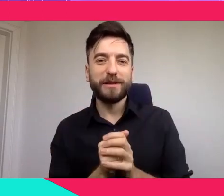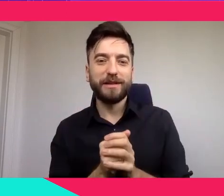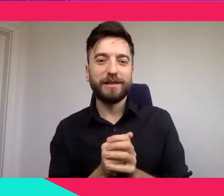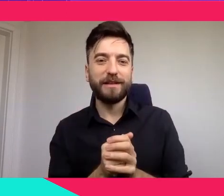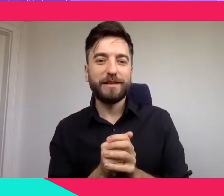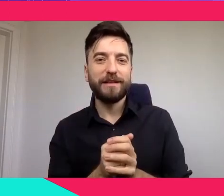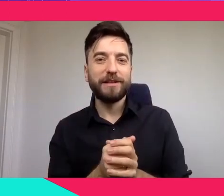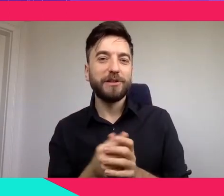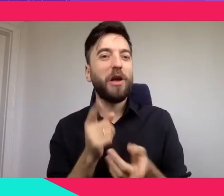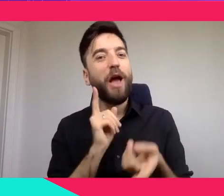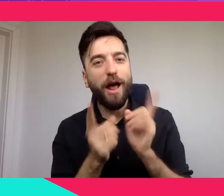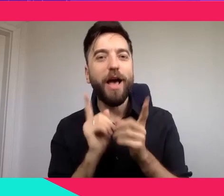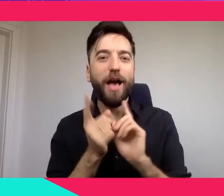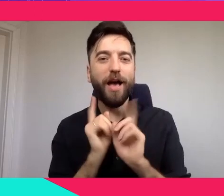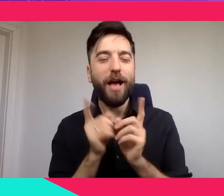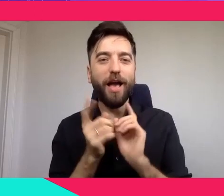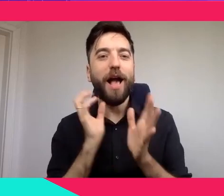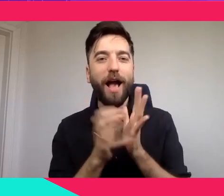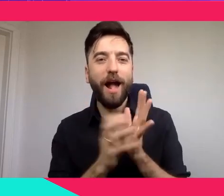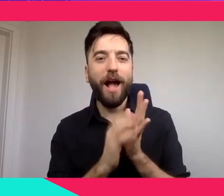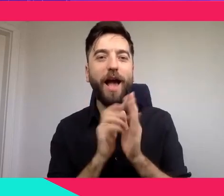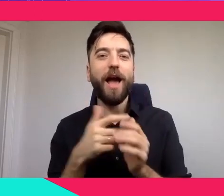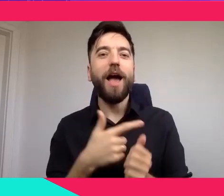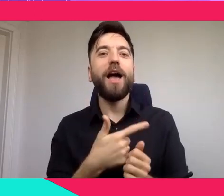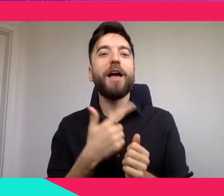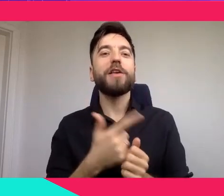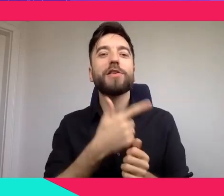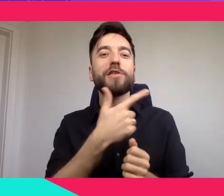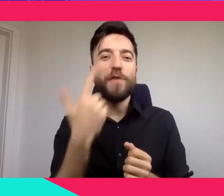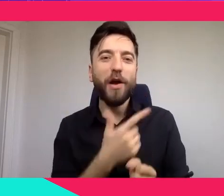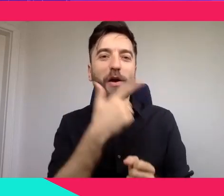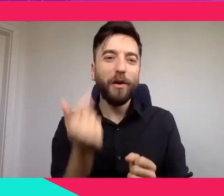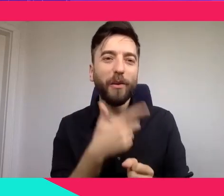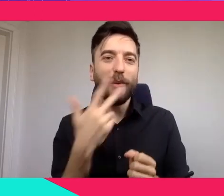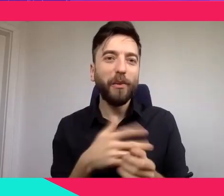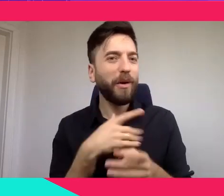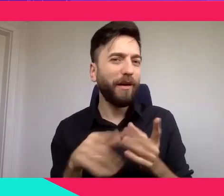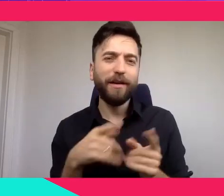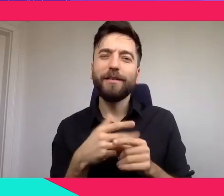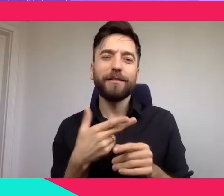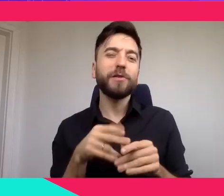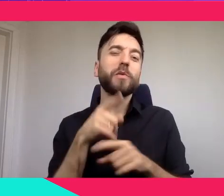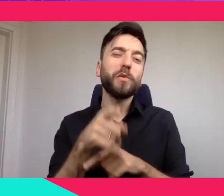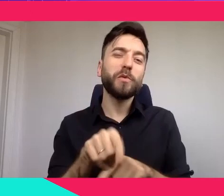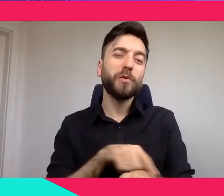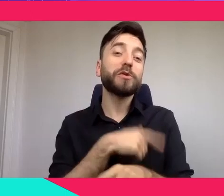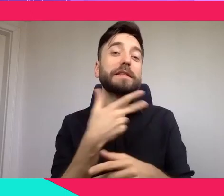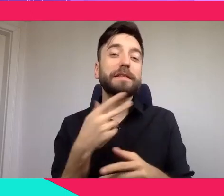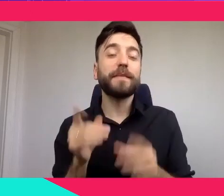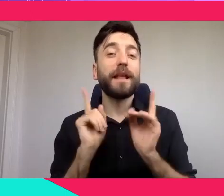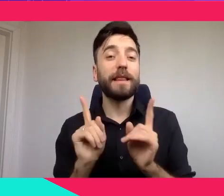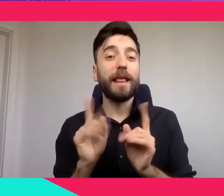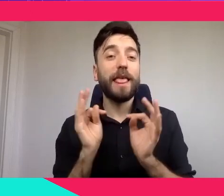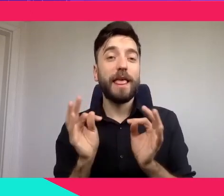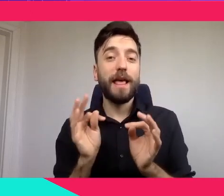or even more. So first of all, I would like to invite our audience to use the Q&A